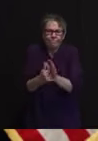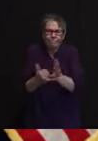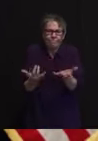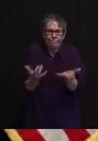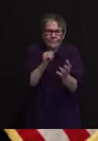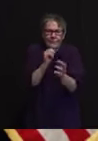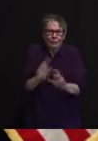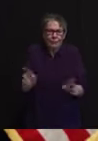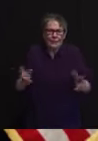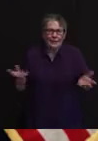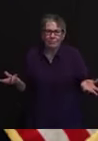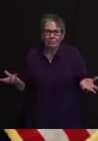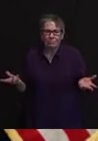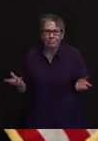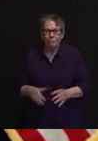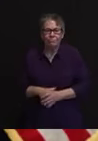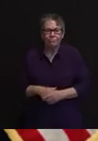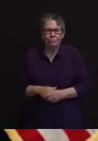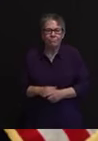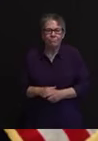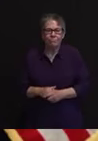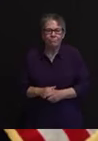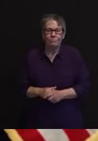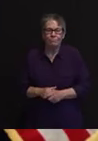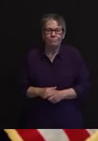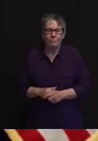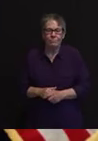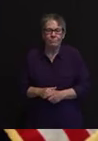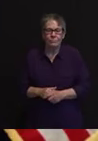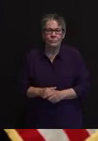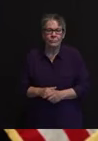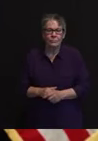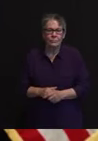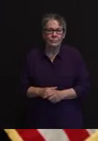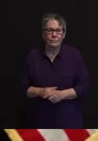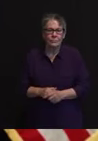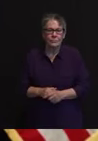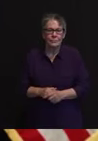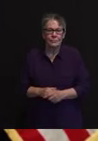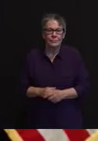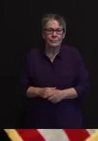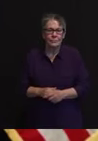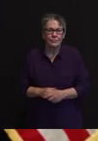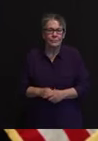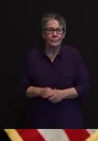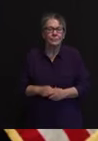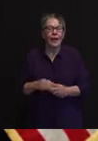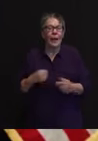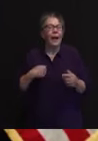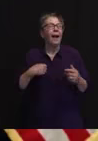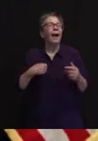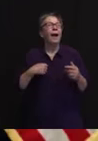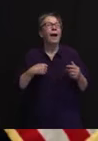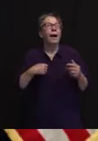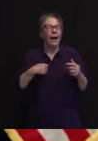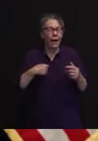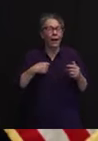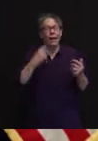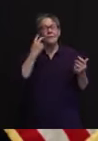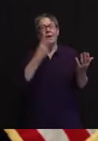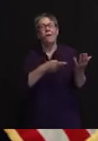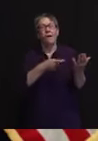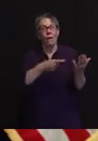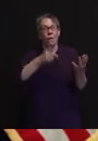saw the headline of what the president said. My guess is that, like everything else, this is a consensual process. We've got to get